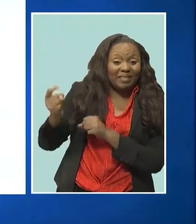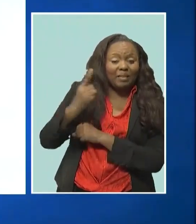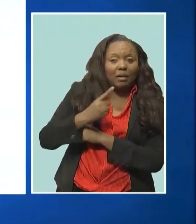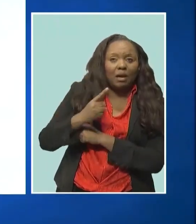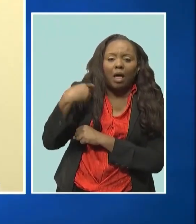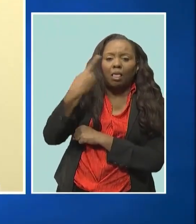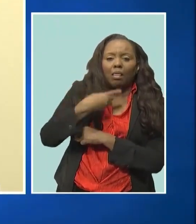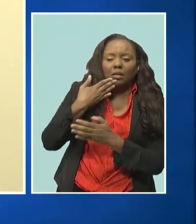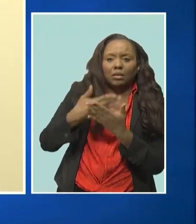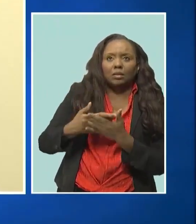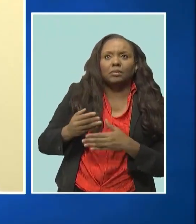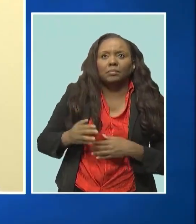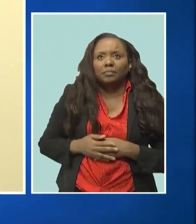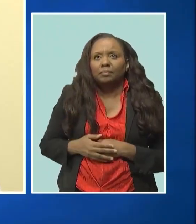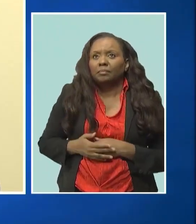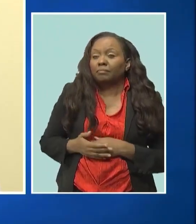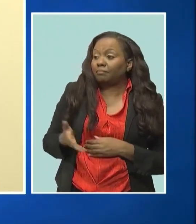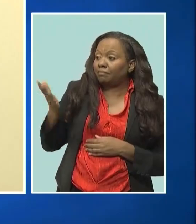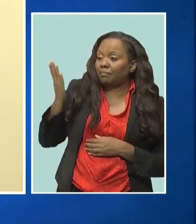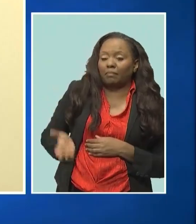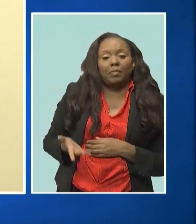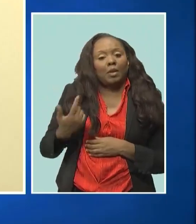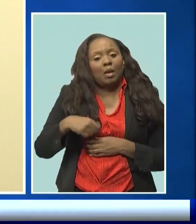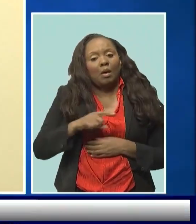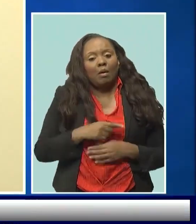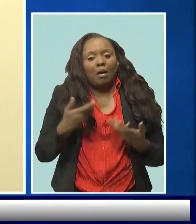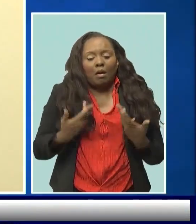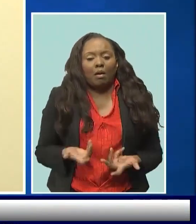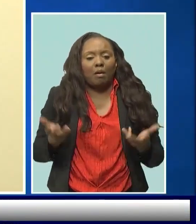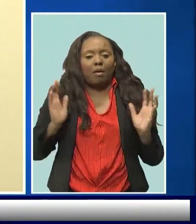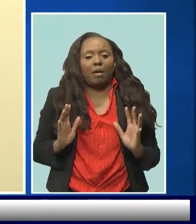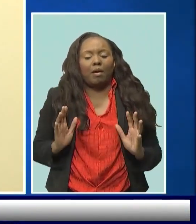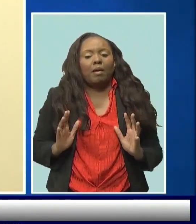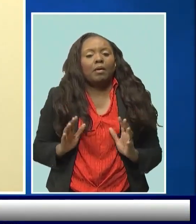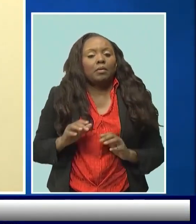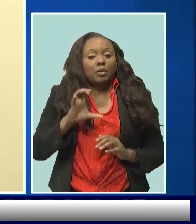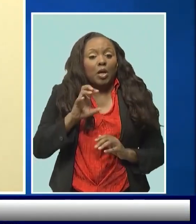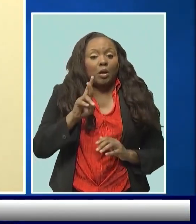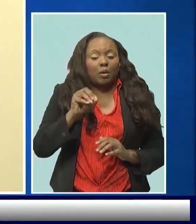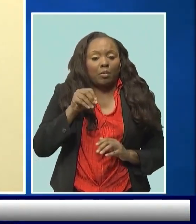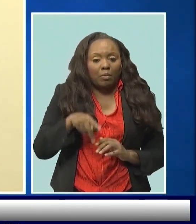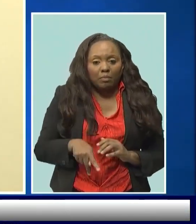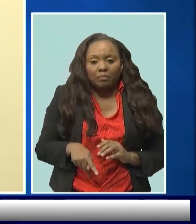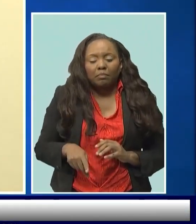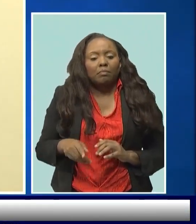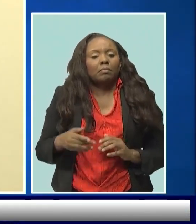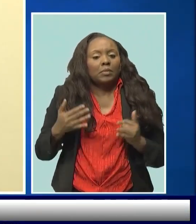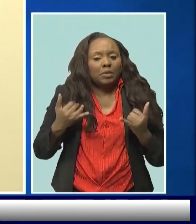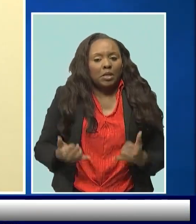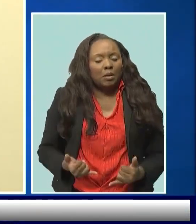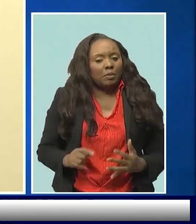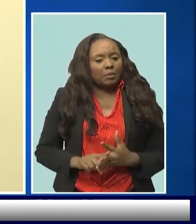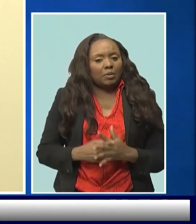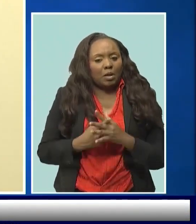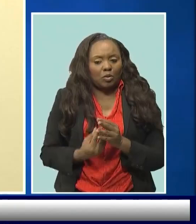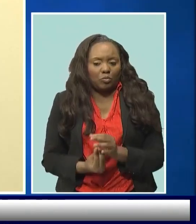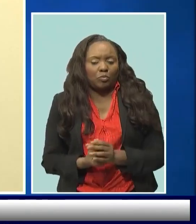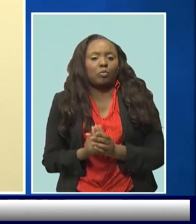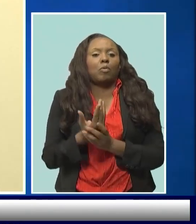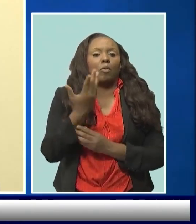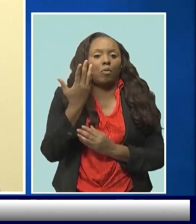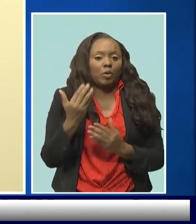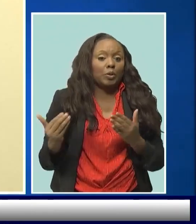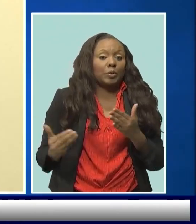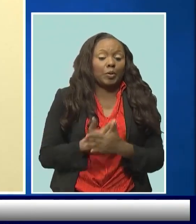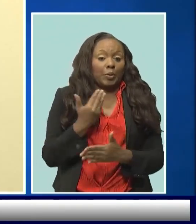Coming on the back end of this crop, given that we completed the crop in good time for the ratoons to regrow, given that, again, we're